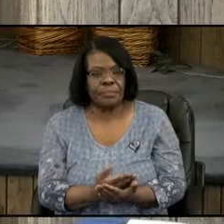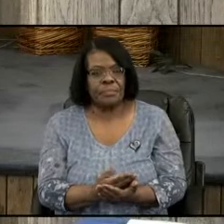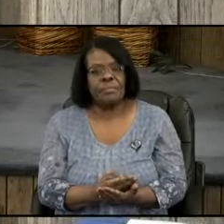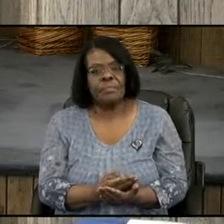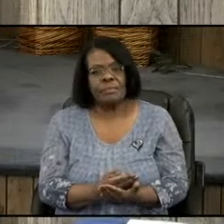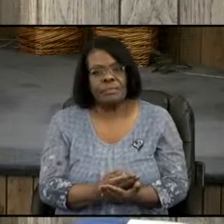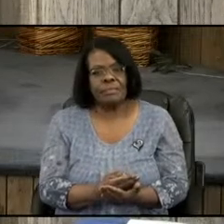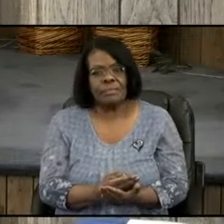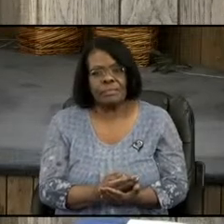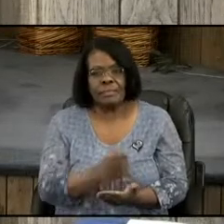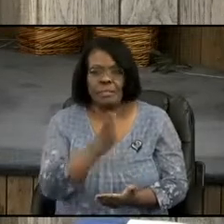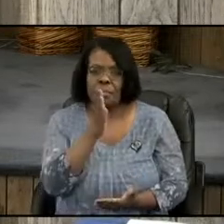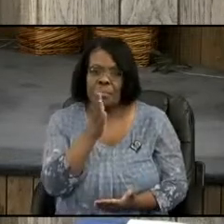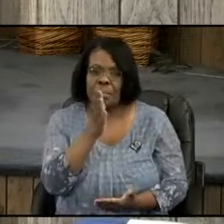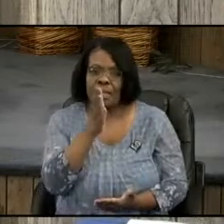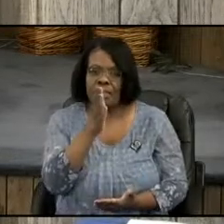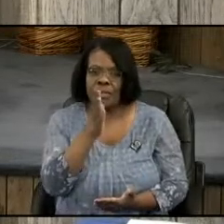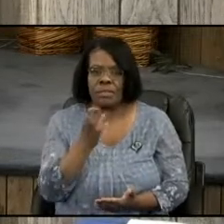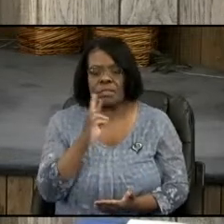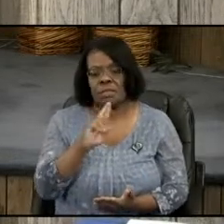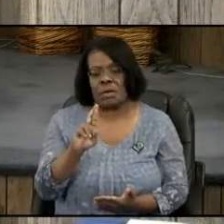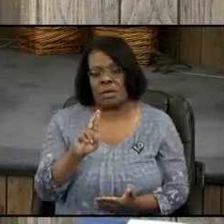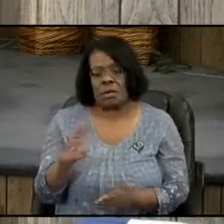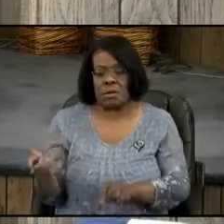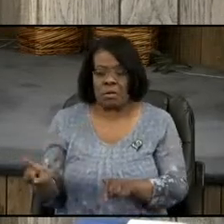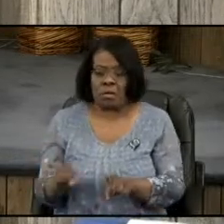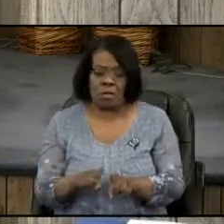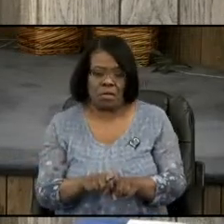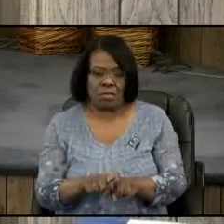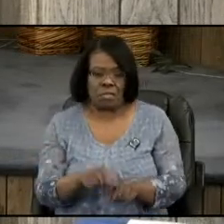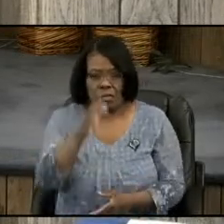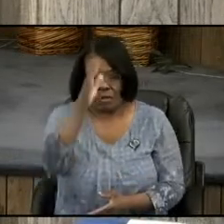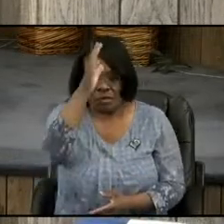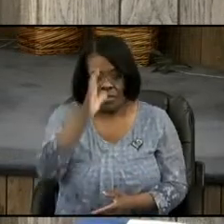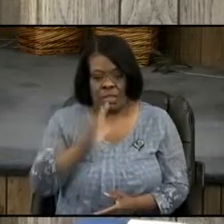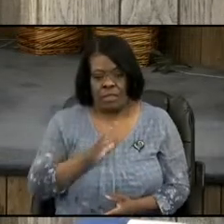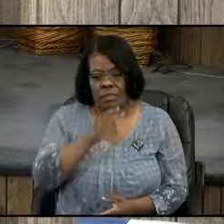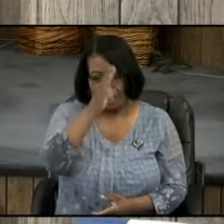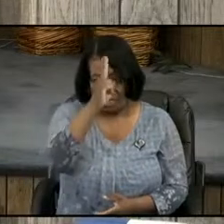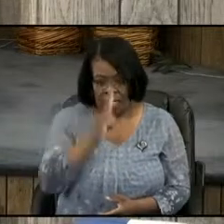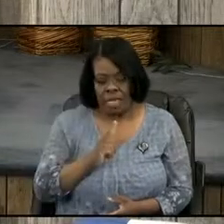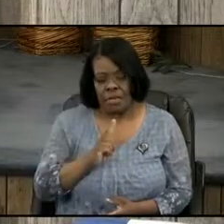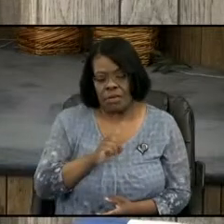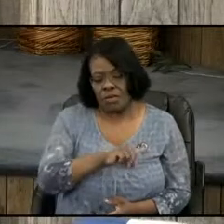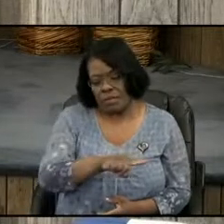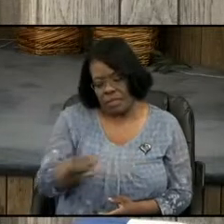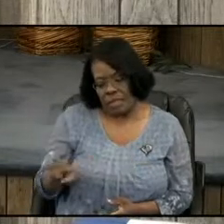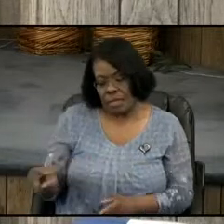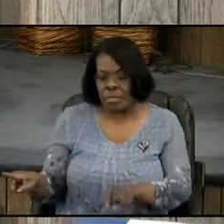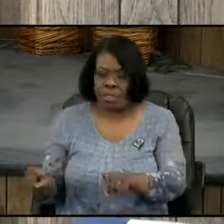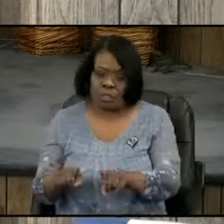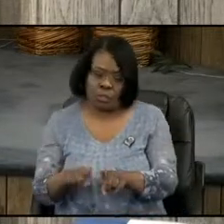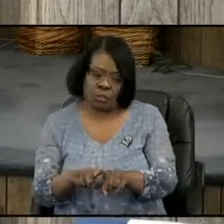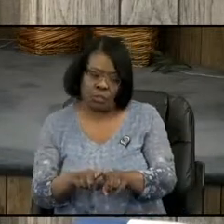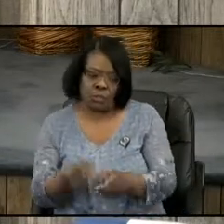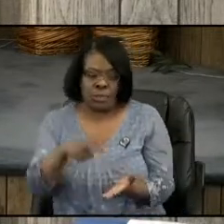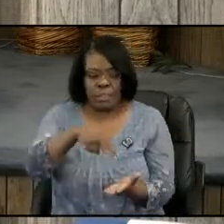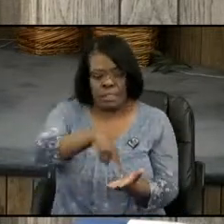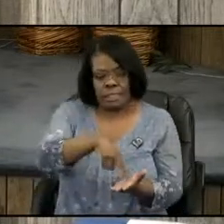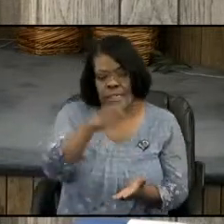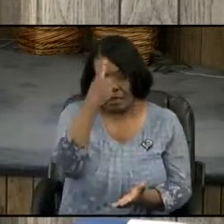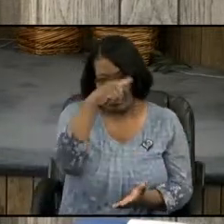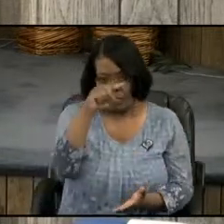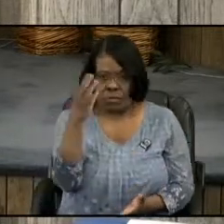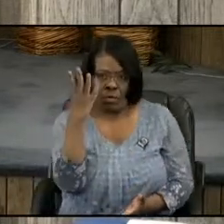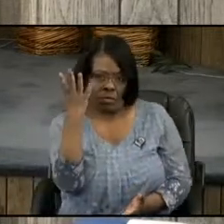mothers out there that were fathers. So they be honored as well. You may stand for our fourth